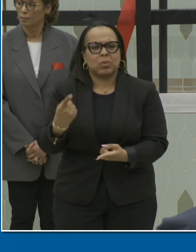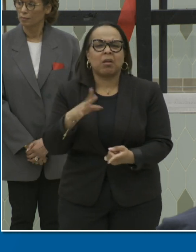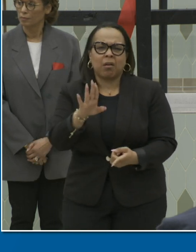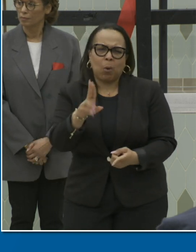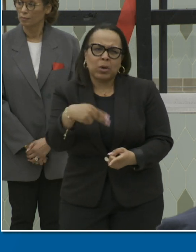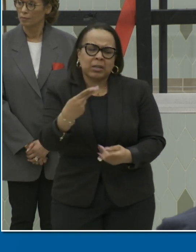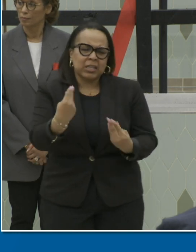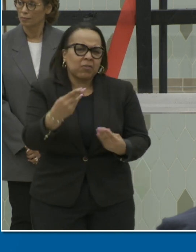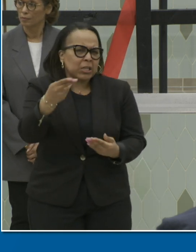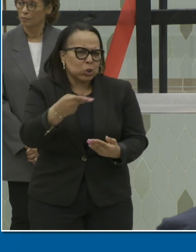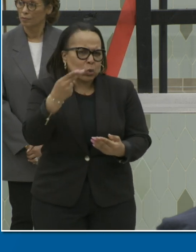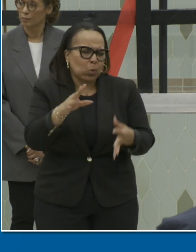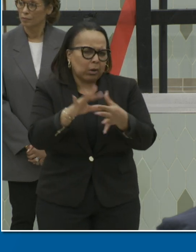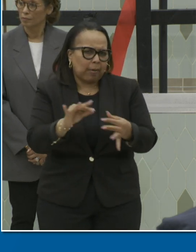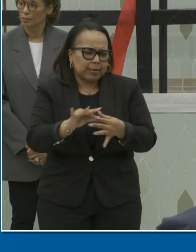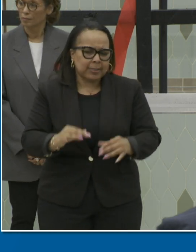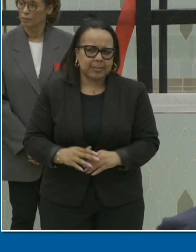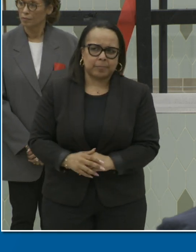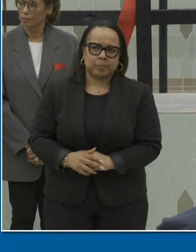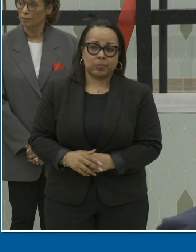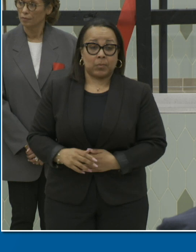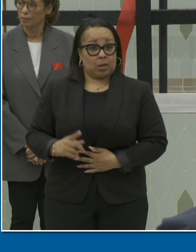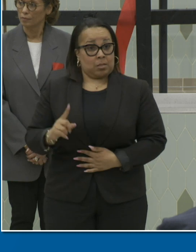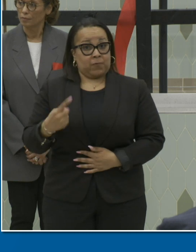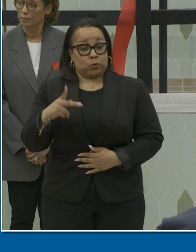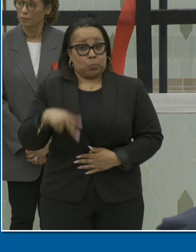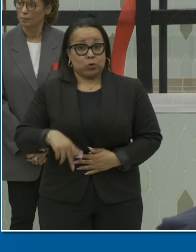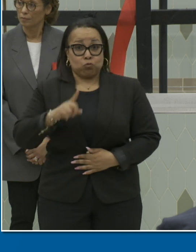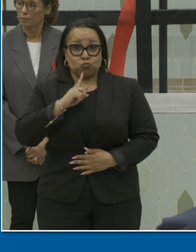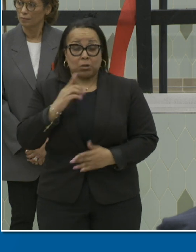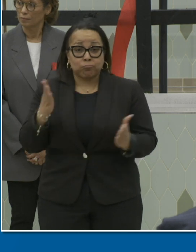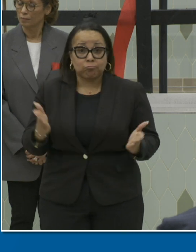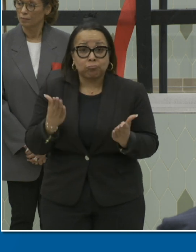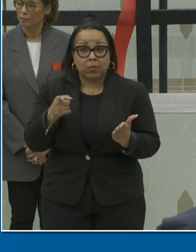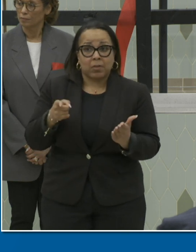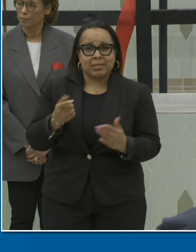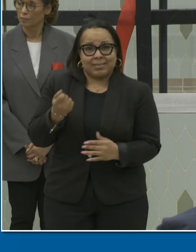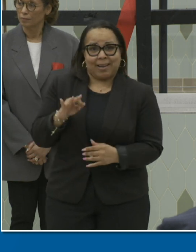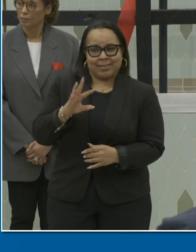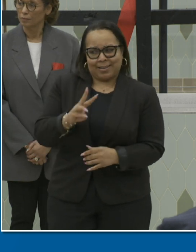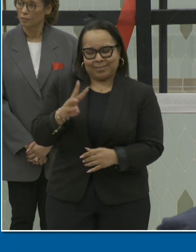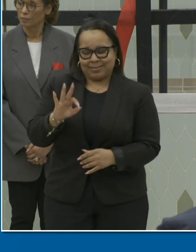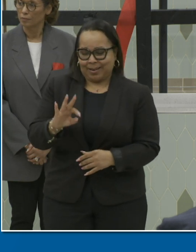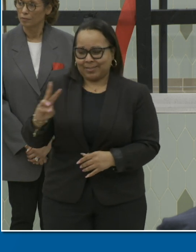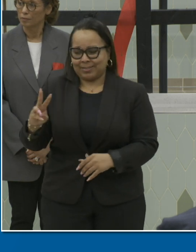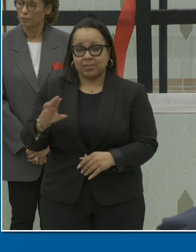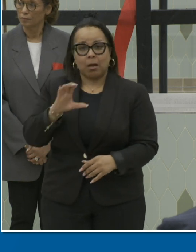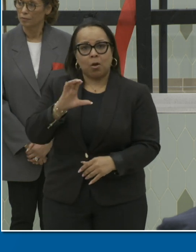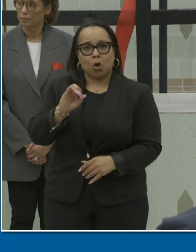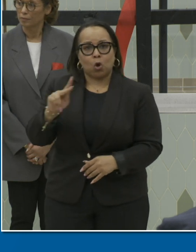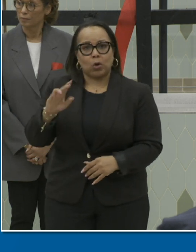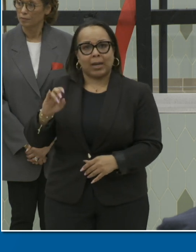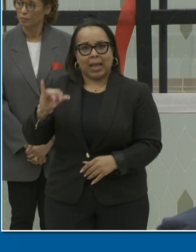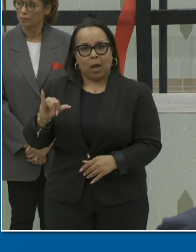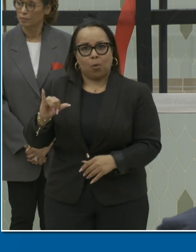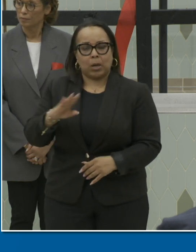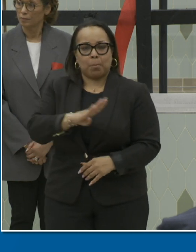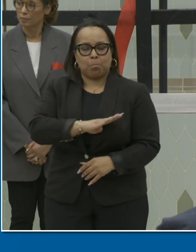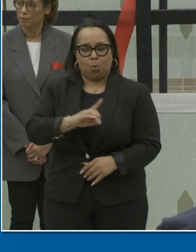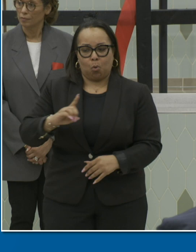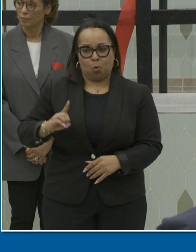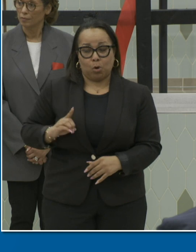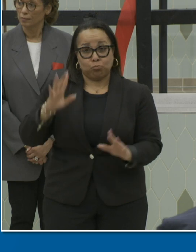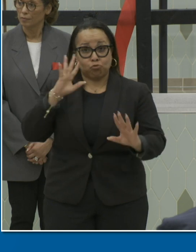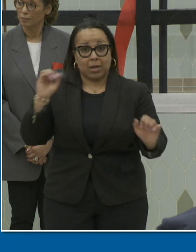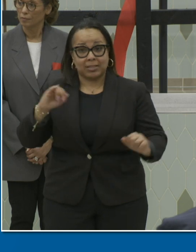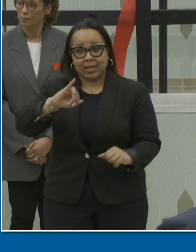a quick little historical context? The first person to push this was in 1996. It was Cook County Board President John